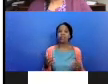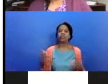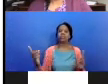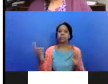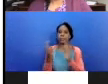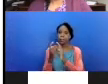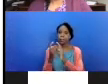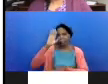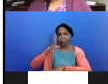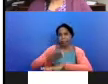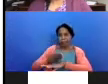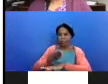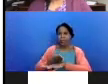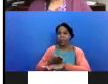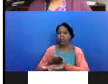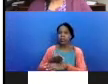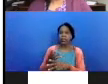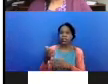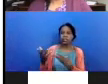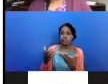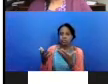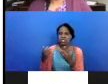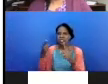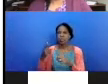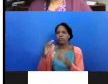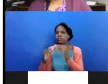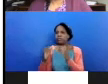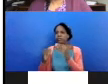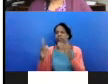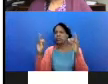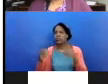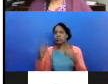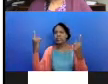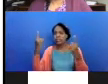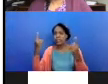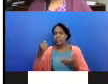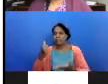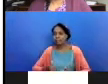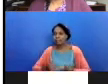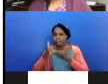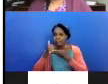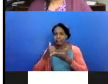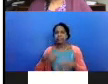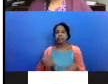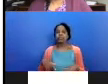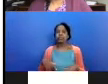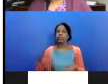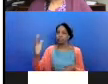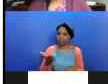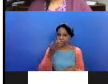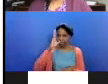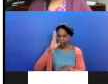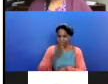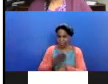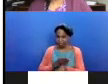that he perpetrated against his son. So we invite the son in to the conversations, and the